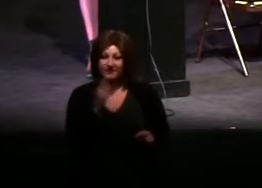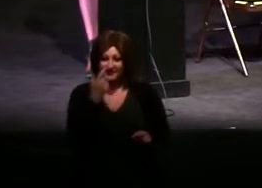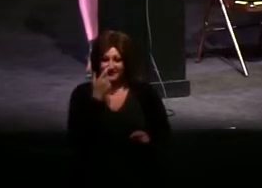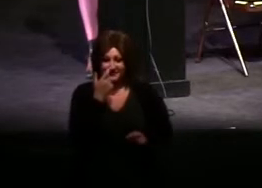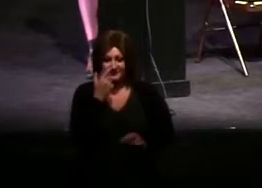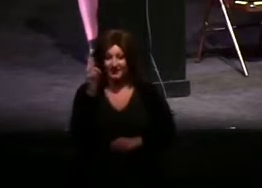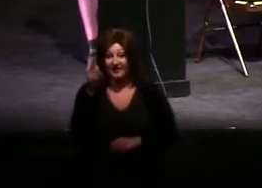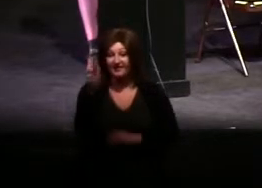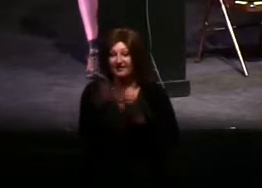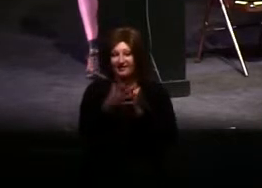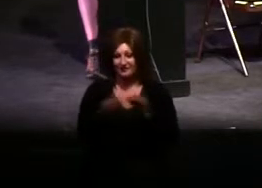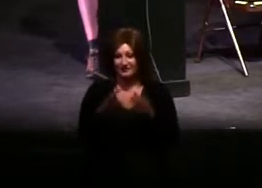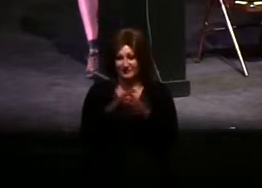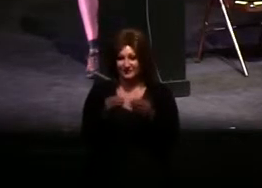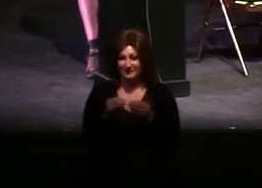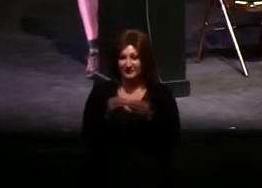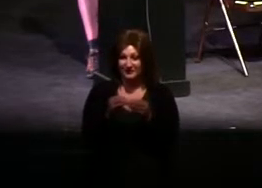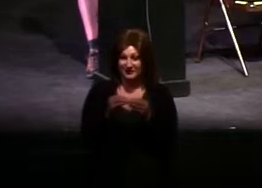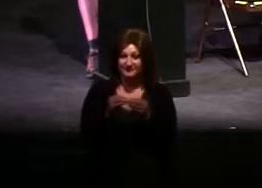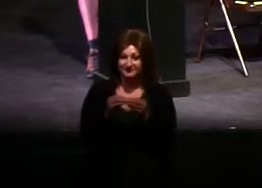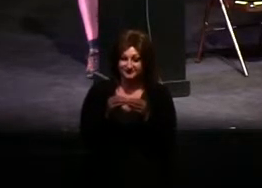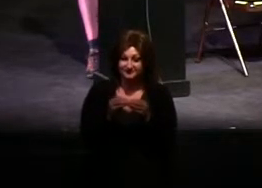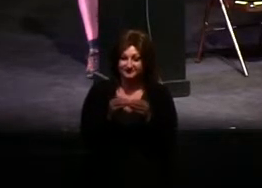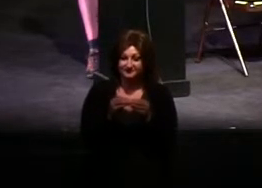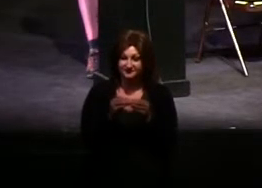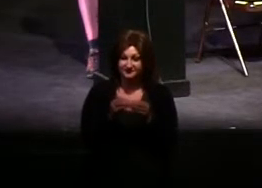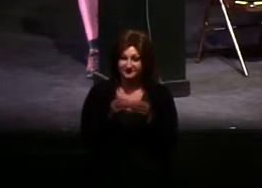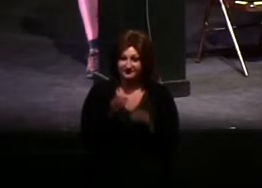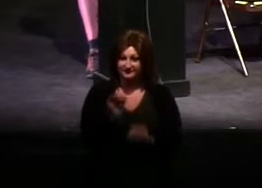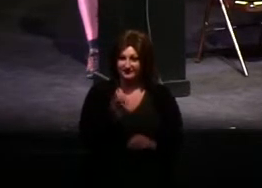later in the story, what I'm going to read now is the scene where